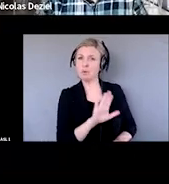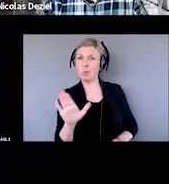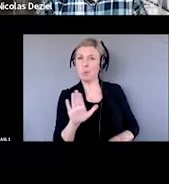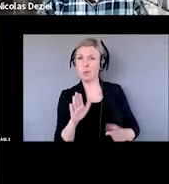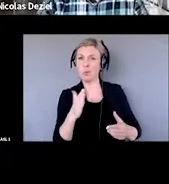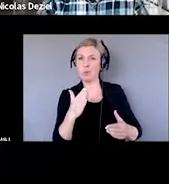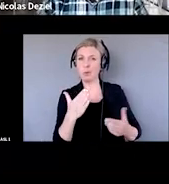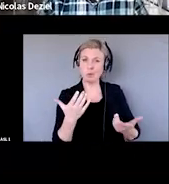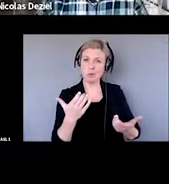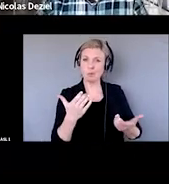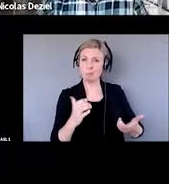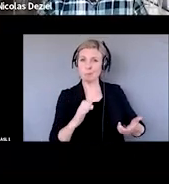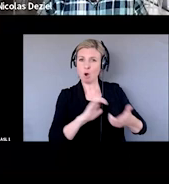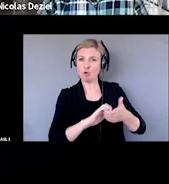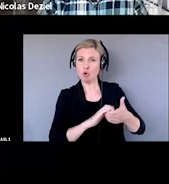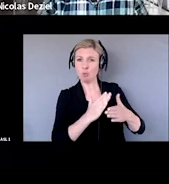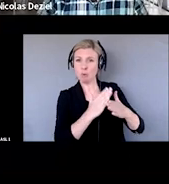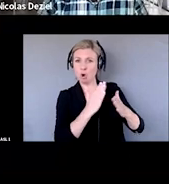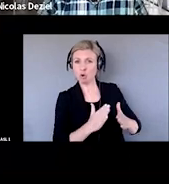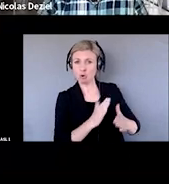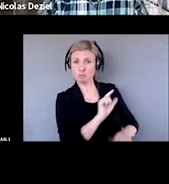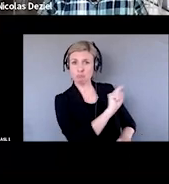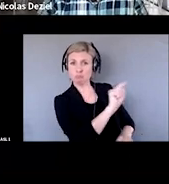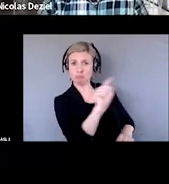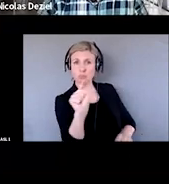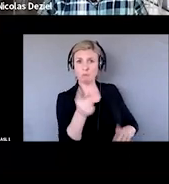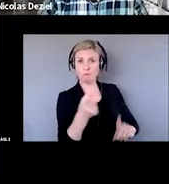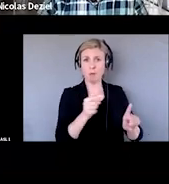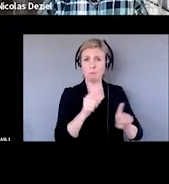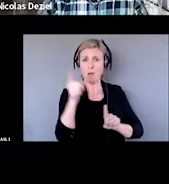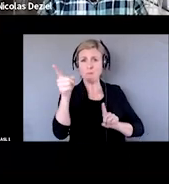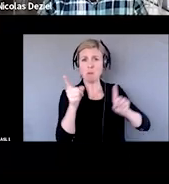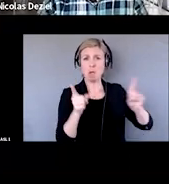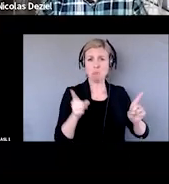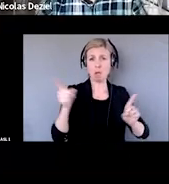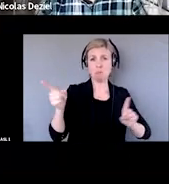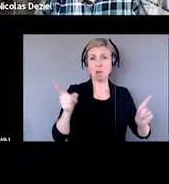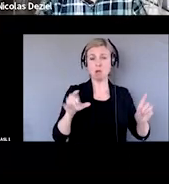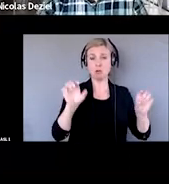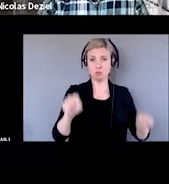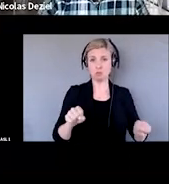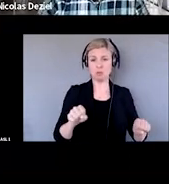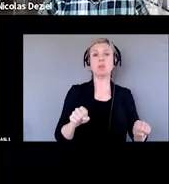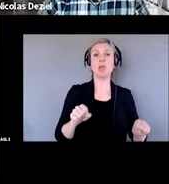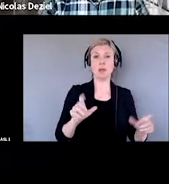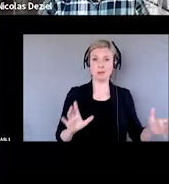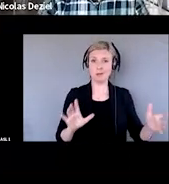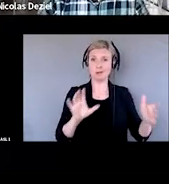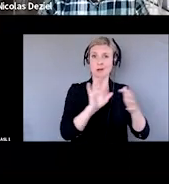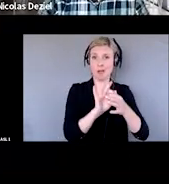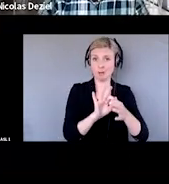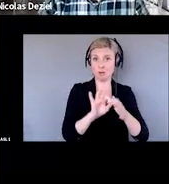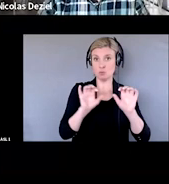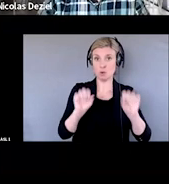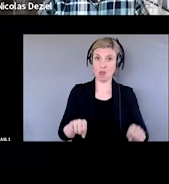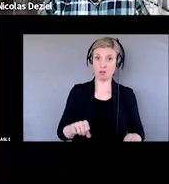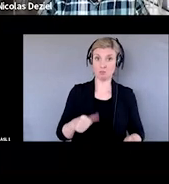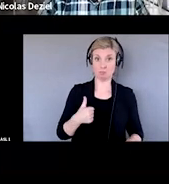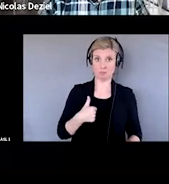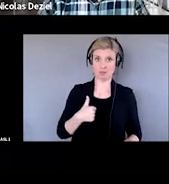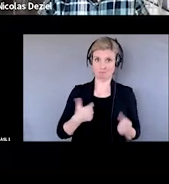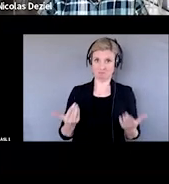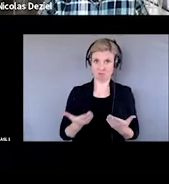could refer to the intellectual property advisor in the specific province where they're located. But I'm in Ontario, that's why I'm here